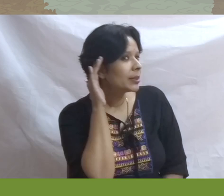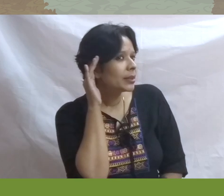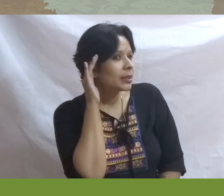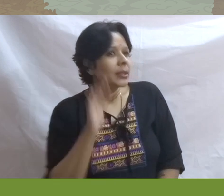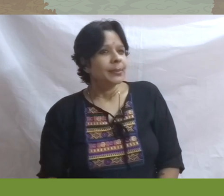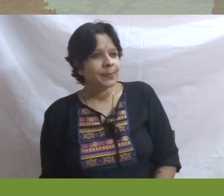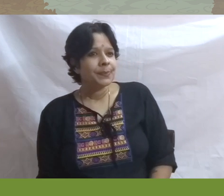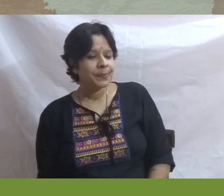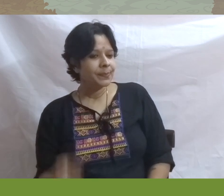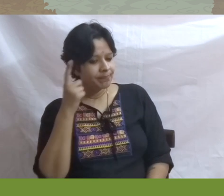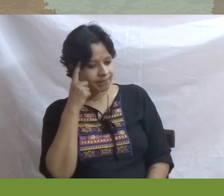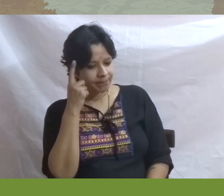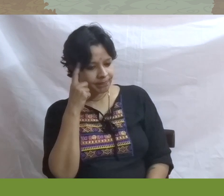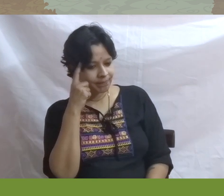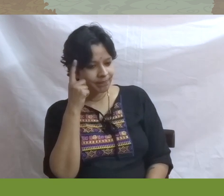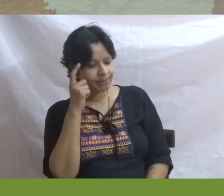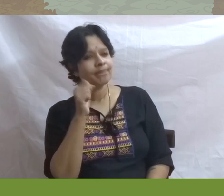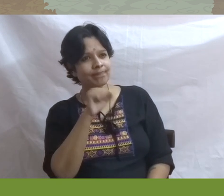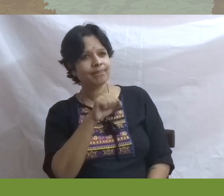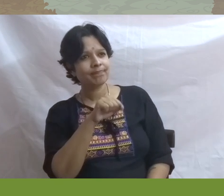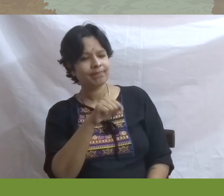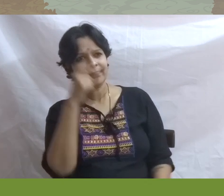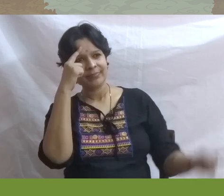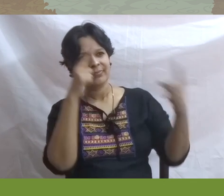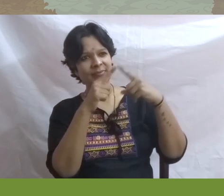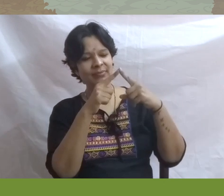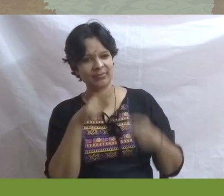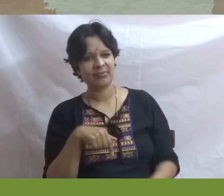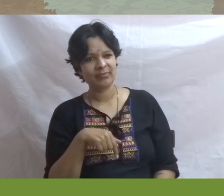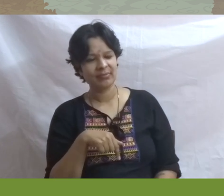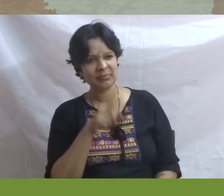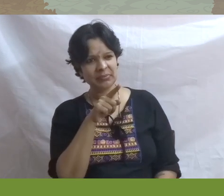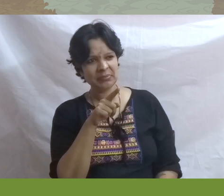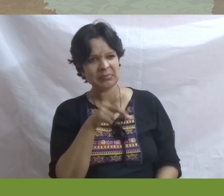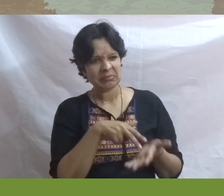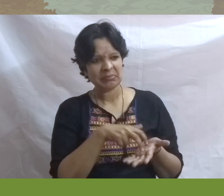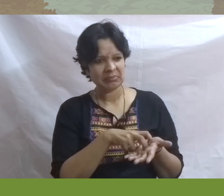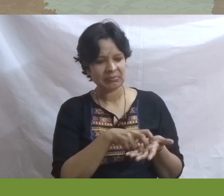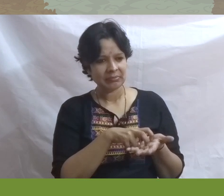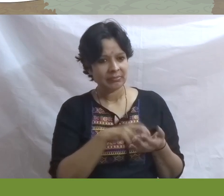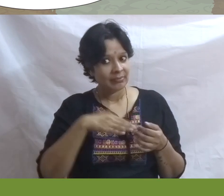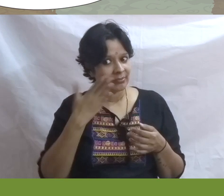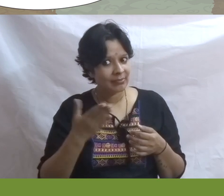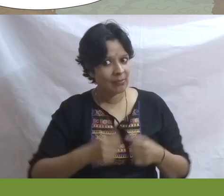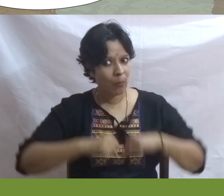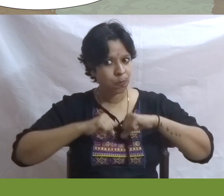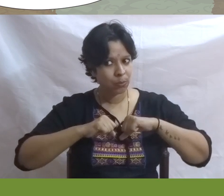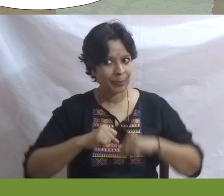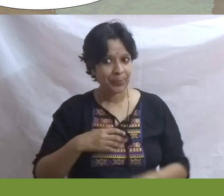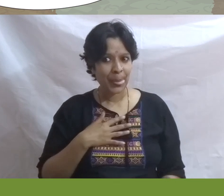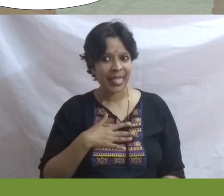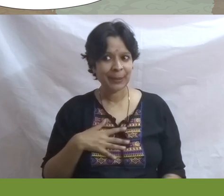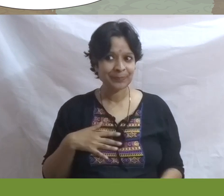The wolf could not help thinking how nice it would be to have a fine, fat dog to eat instead of the scrawny object before